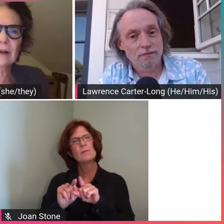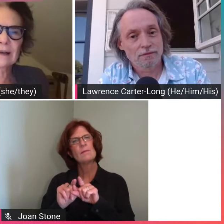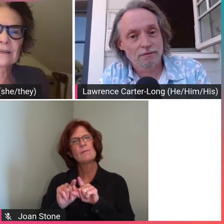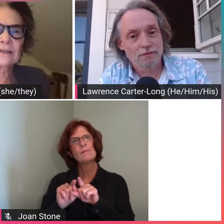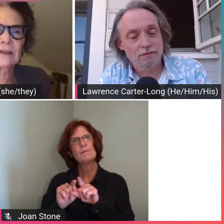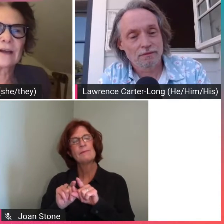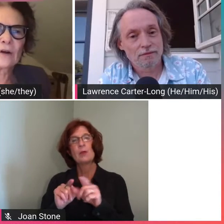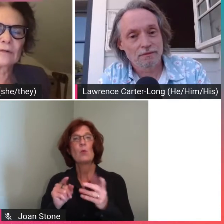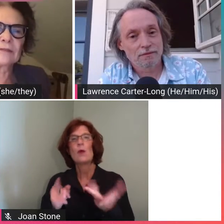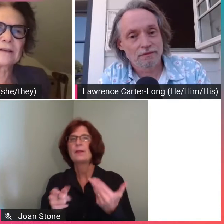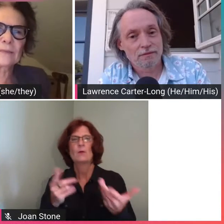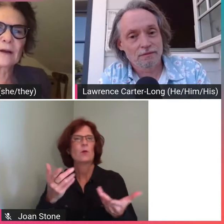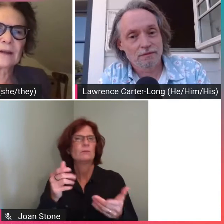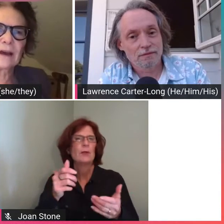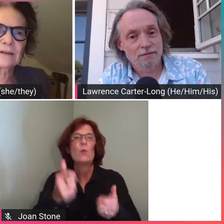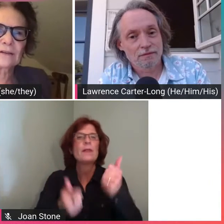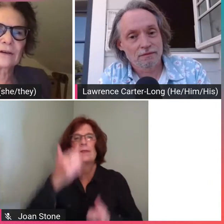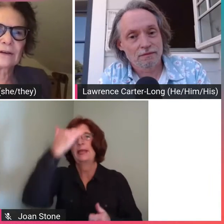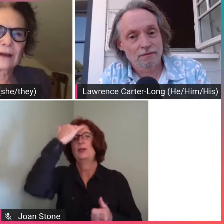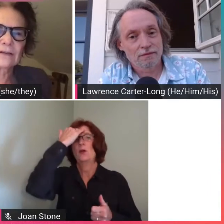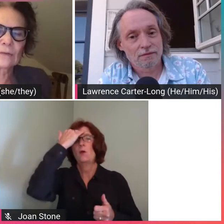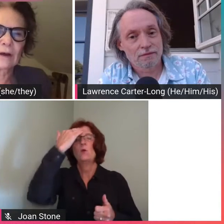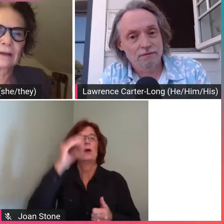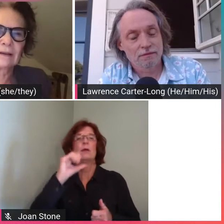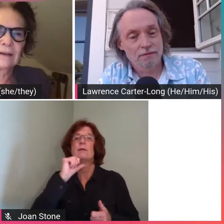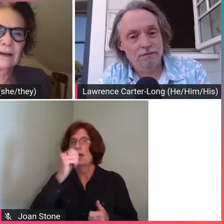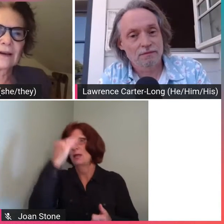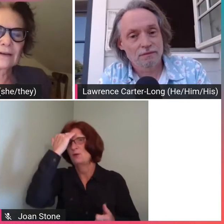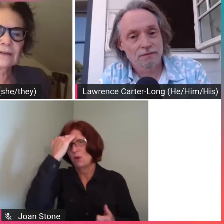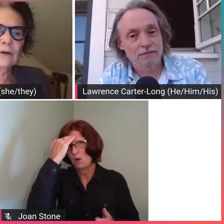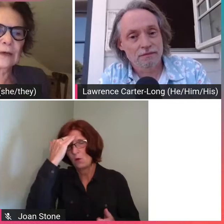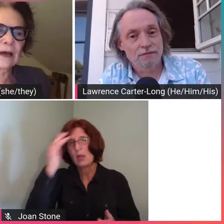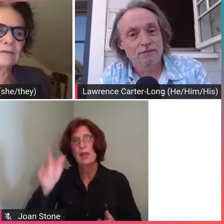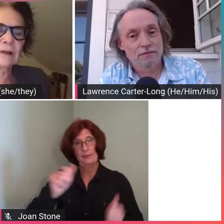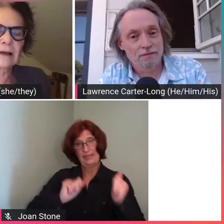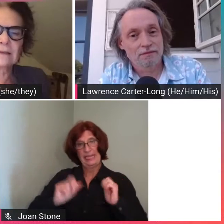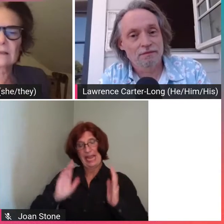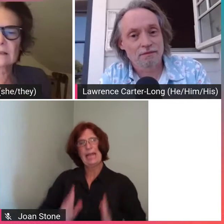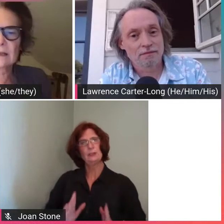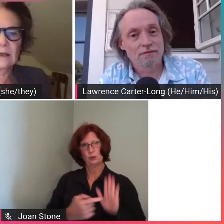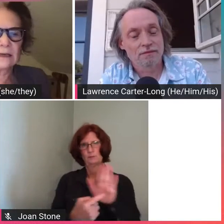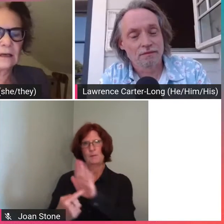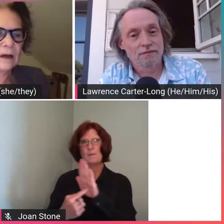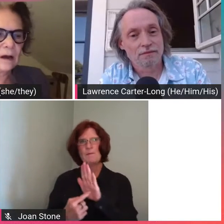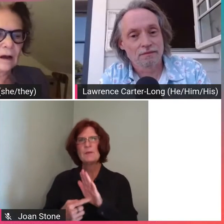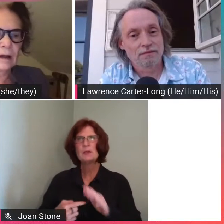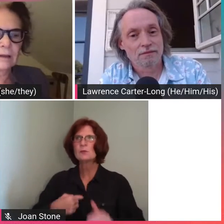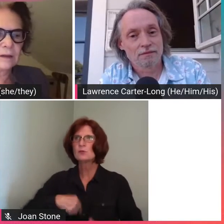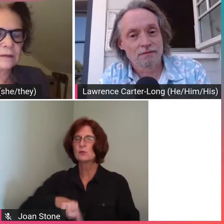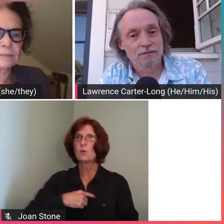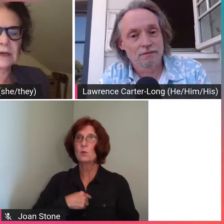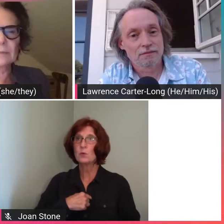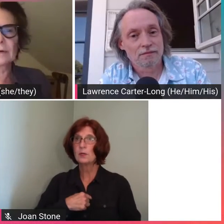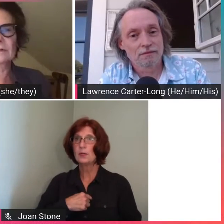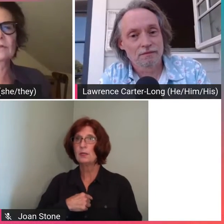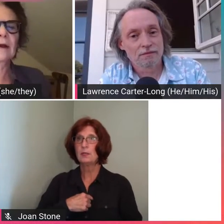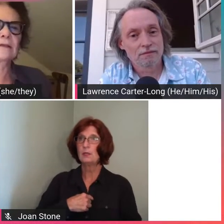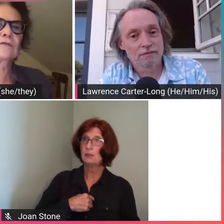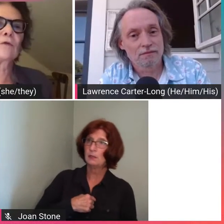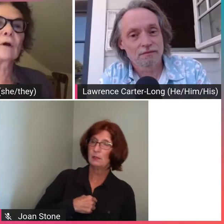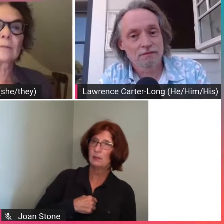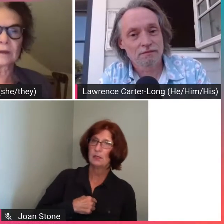consciously or unconsciously, reflects upon the actor as well. So we kind of like to see these